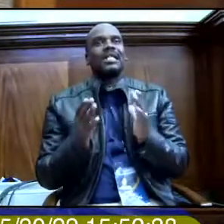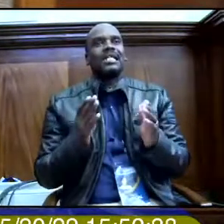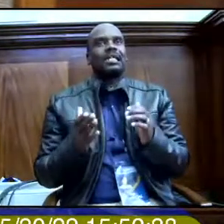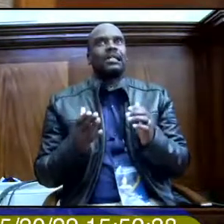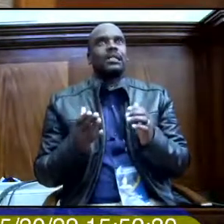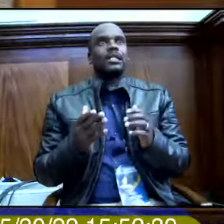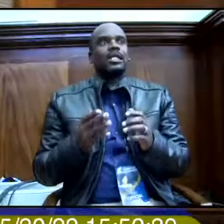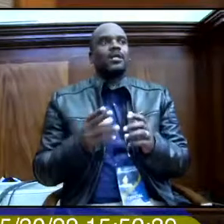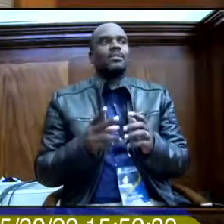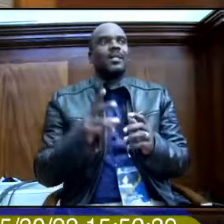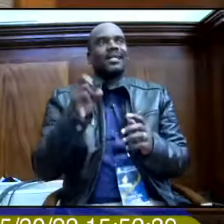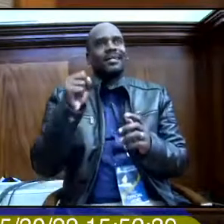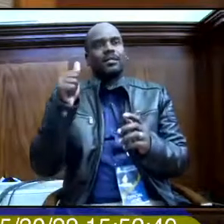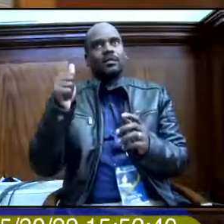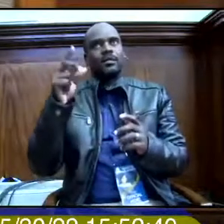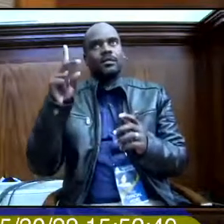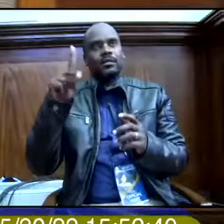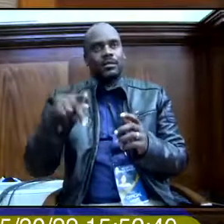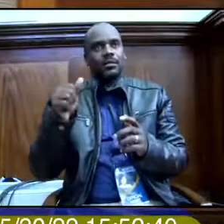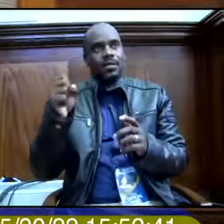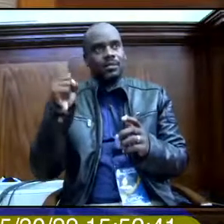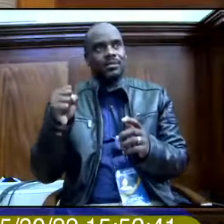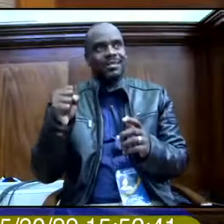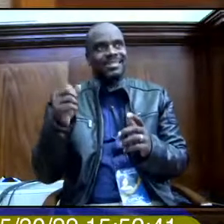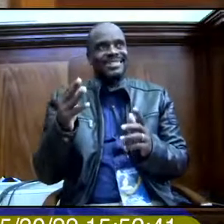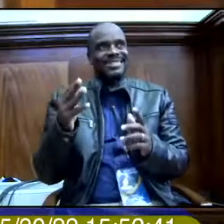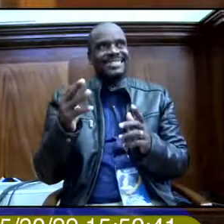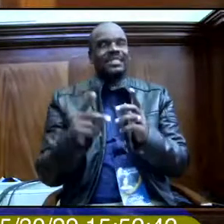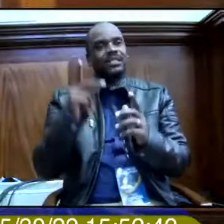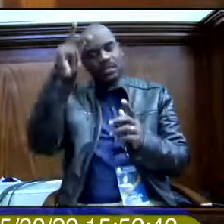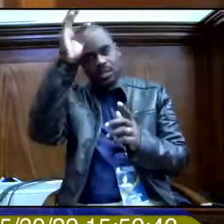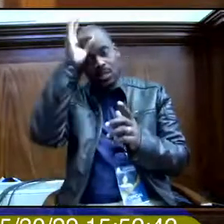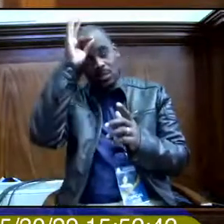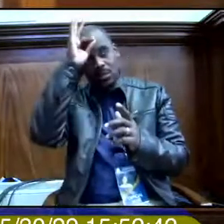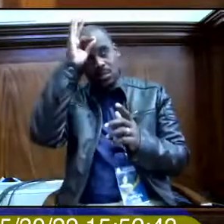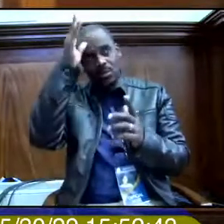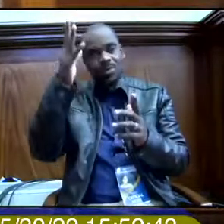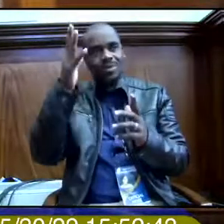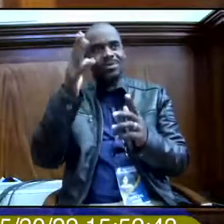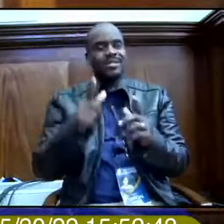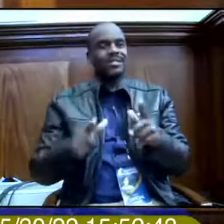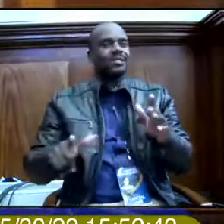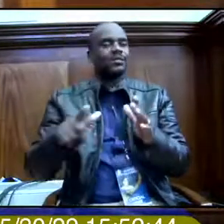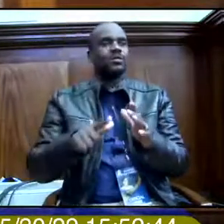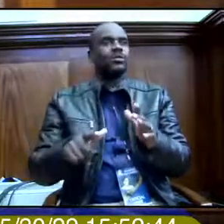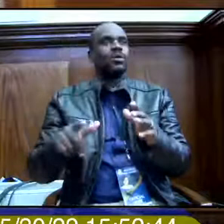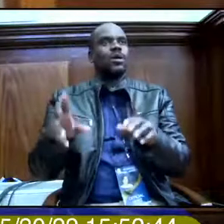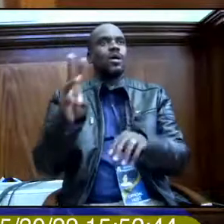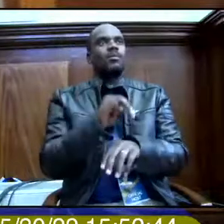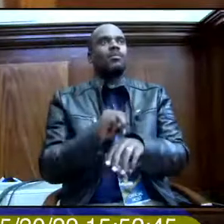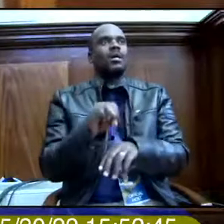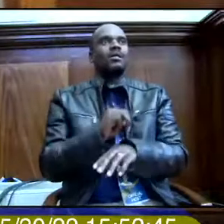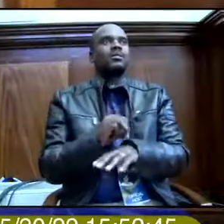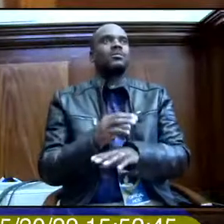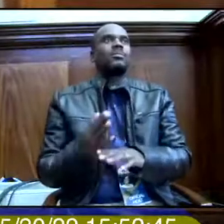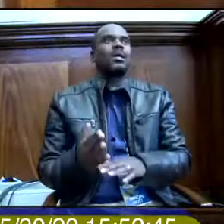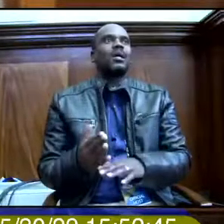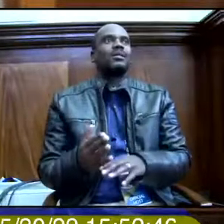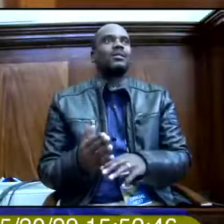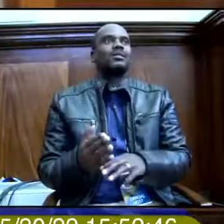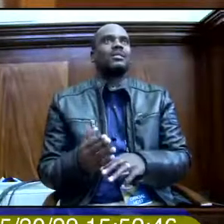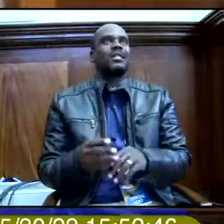whether it's ours or at the steer police local monsoon law enforcers and many